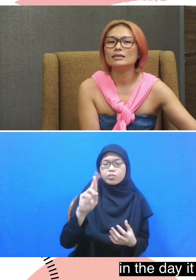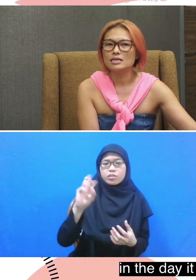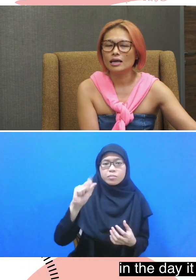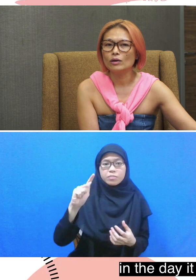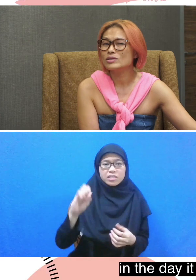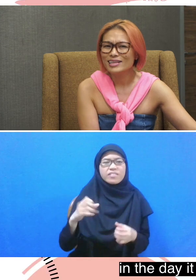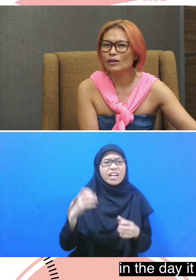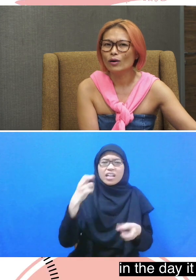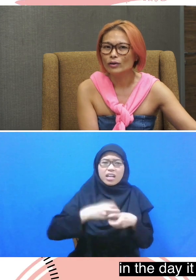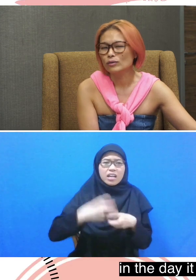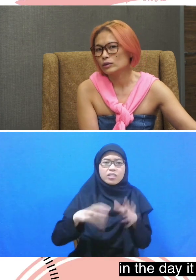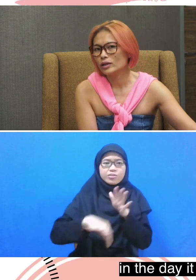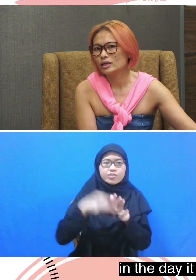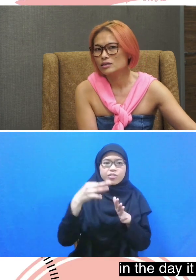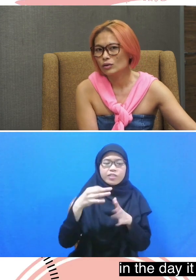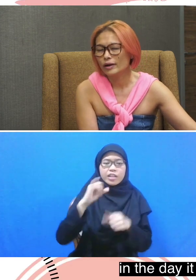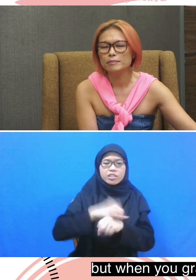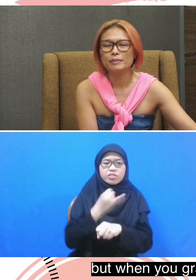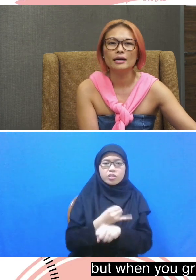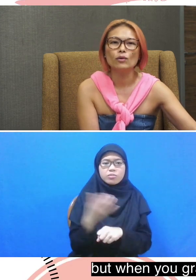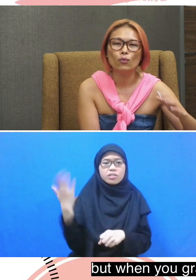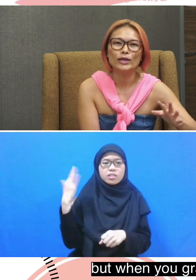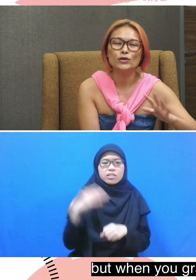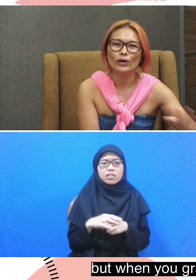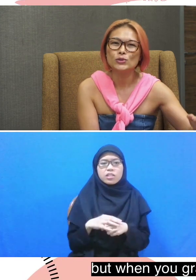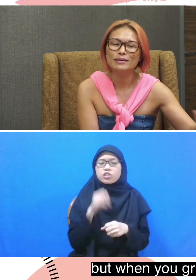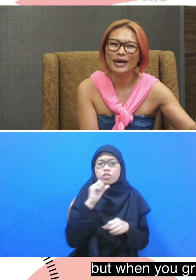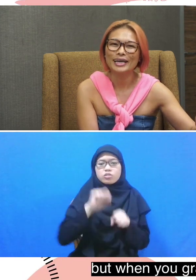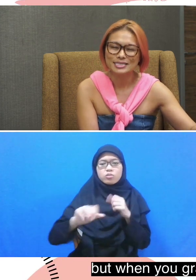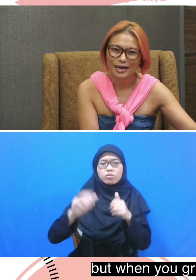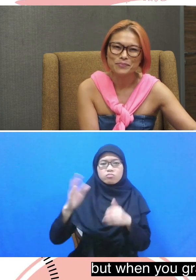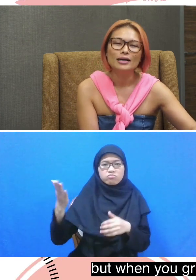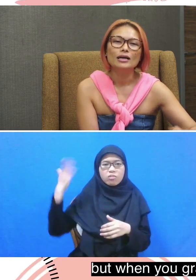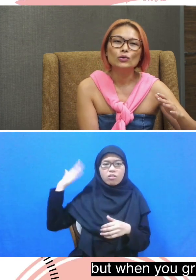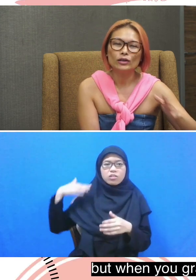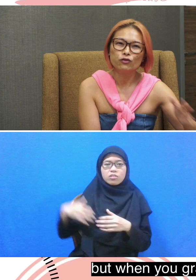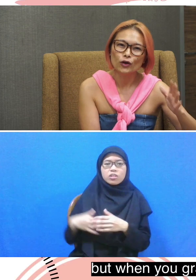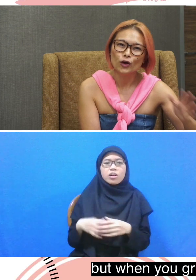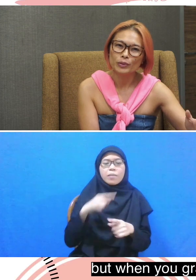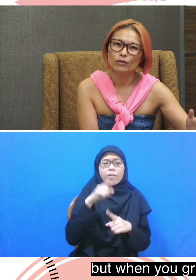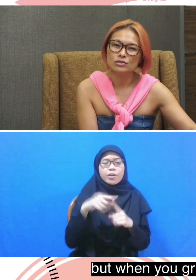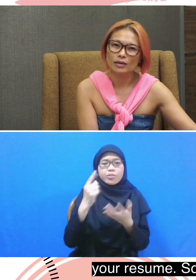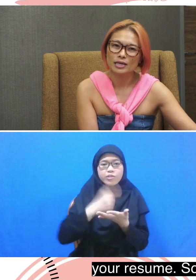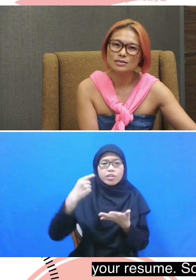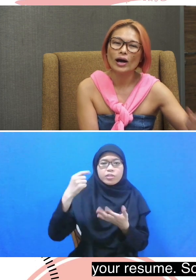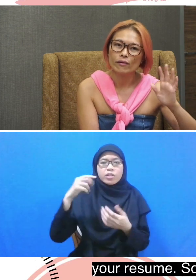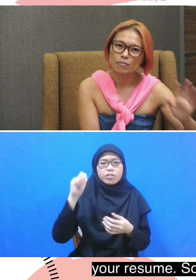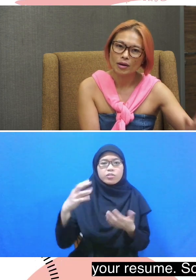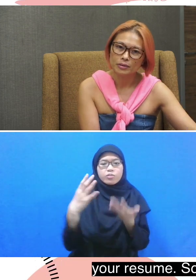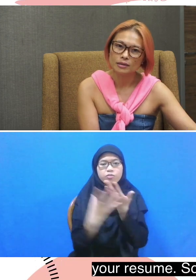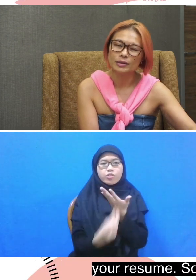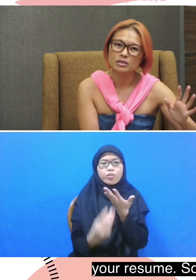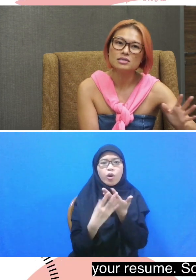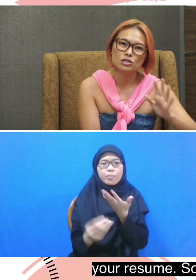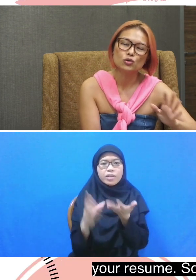back in the day, it wasn't that long ago, like 20 years ago, right? But when you graduated back in the time, you had to photocopy your resume. So I